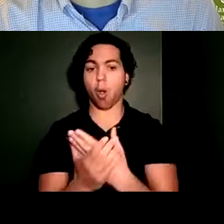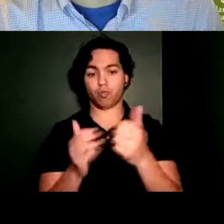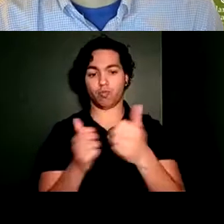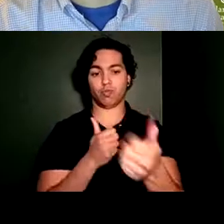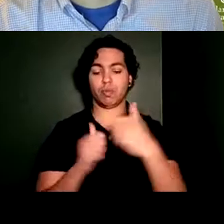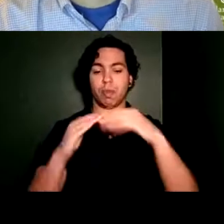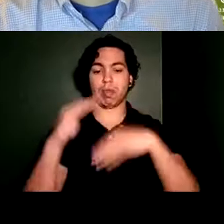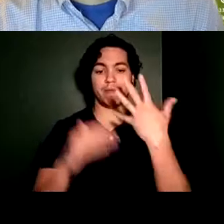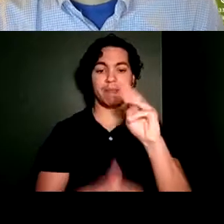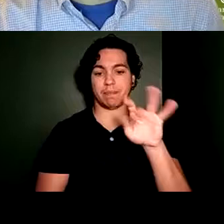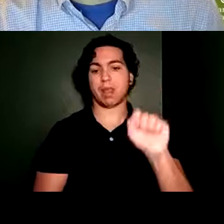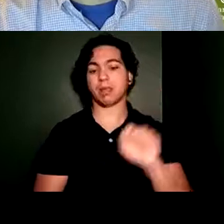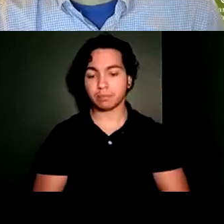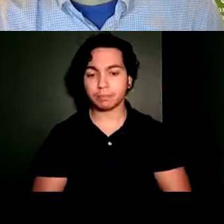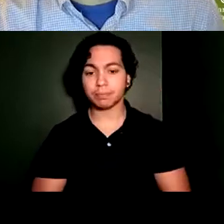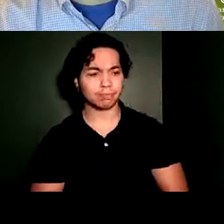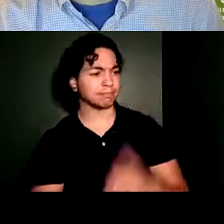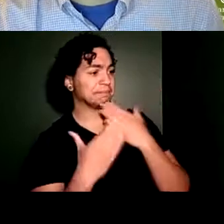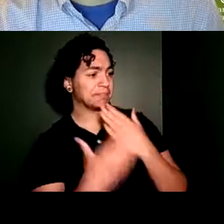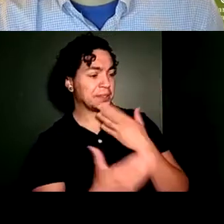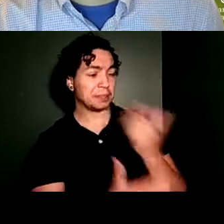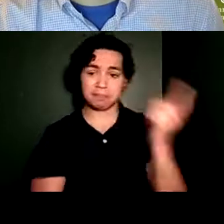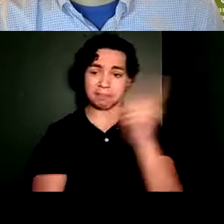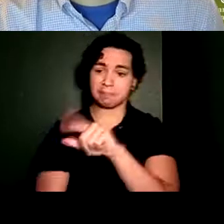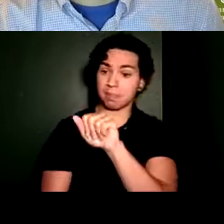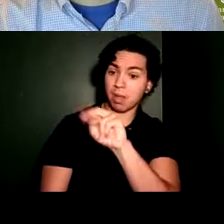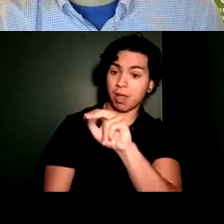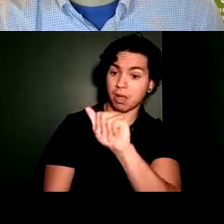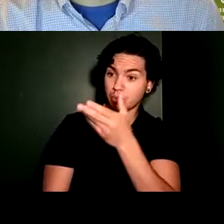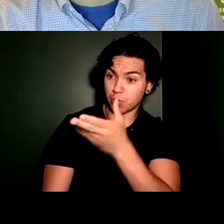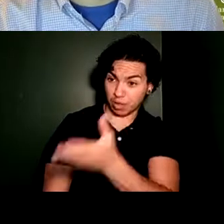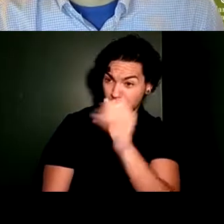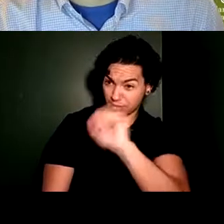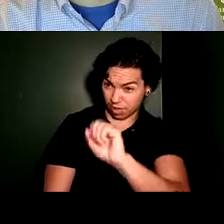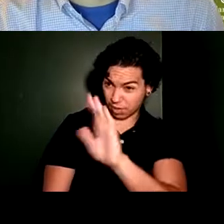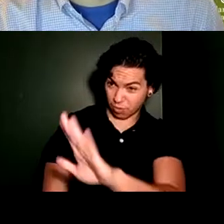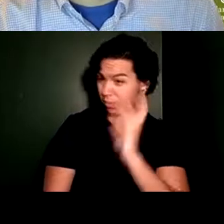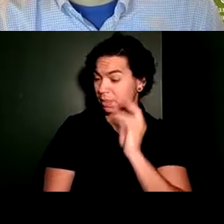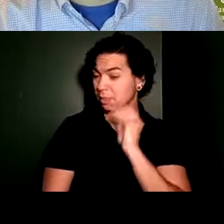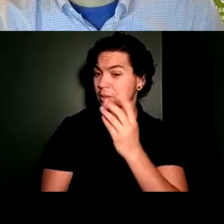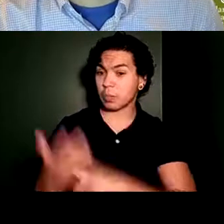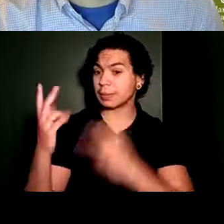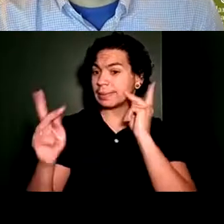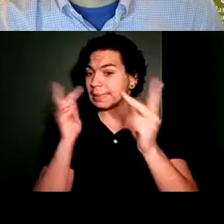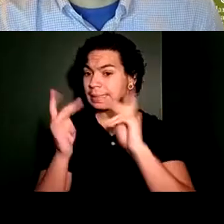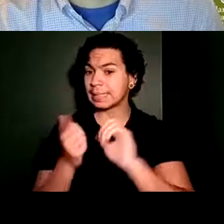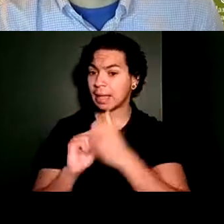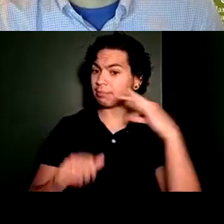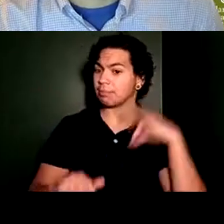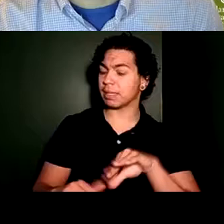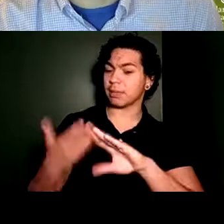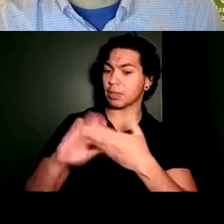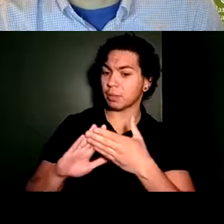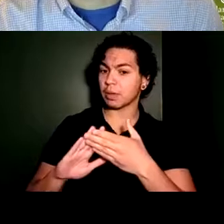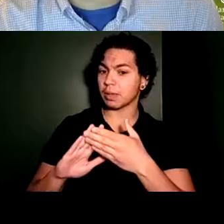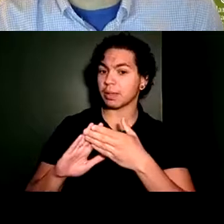Great, thanks. So Anna, you're up in Seattle. How do you see these vehicles benefiting the city,